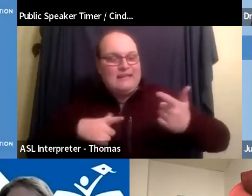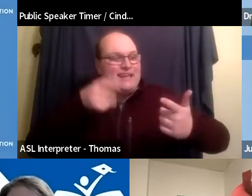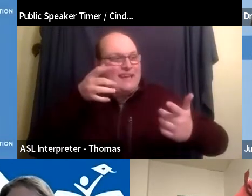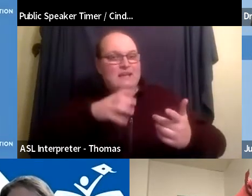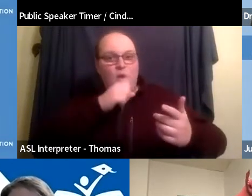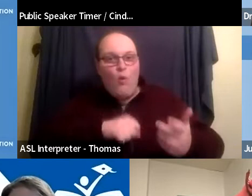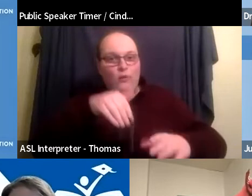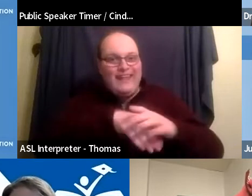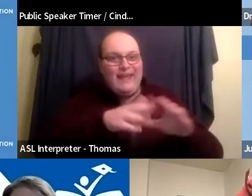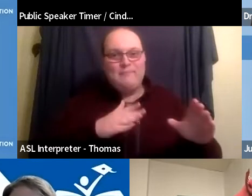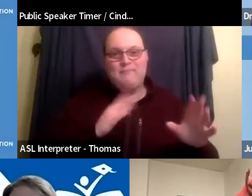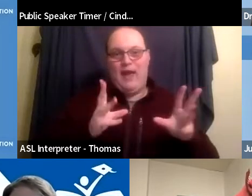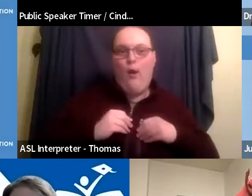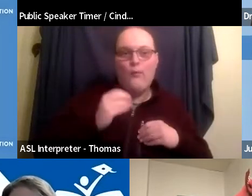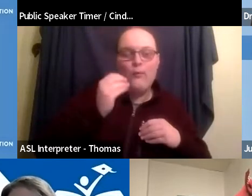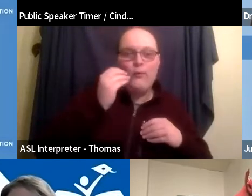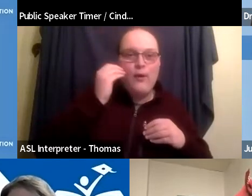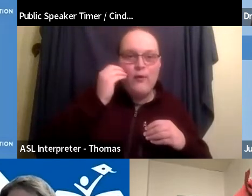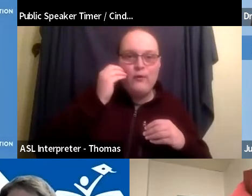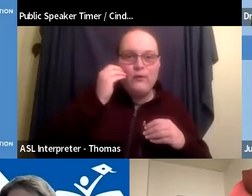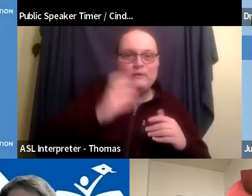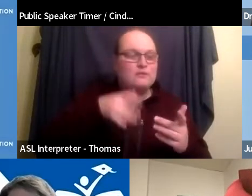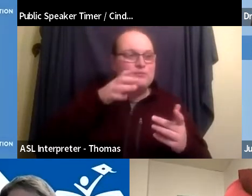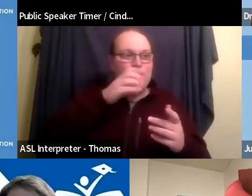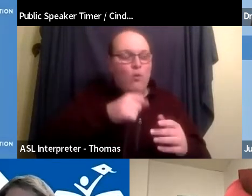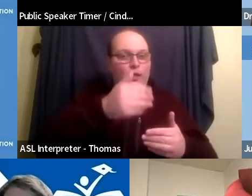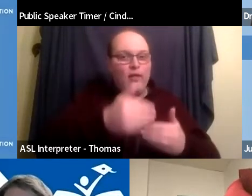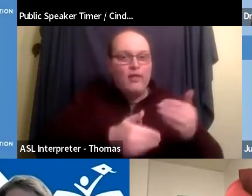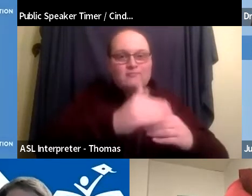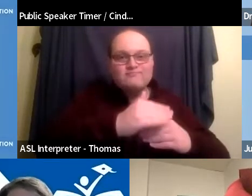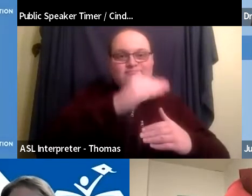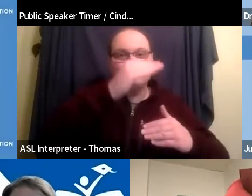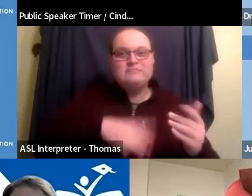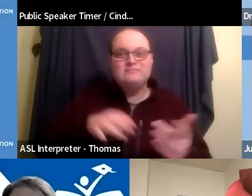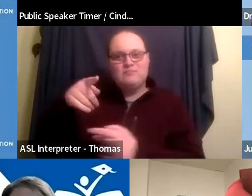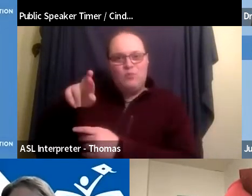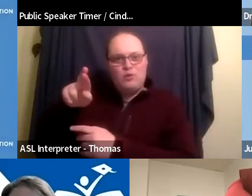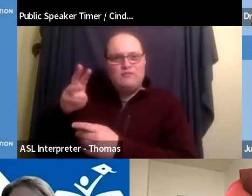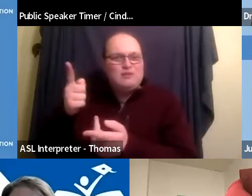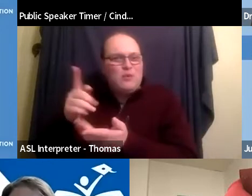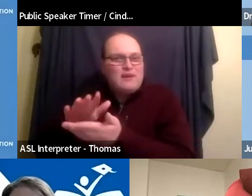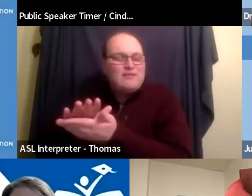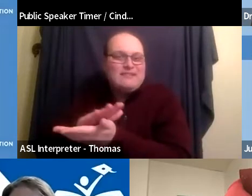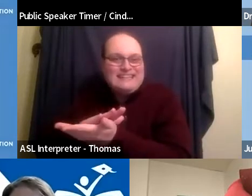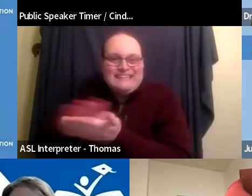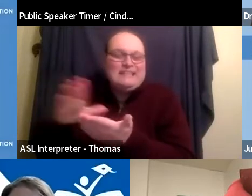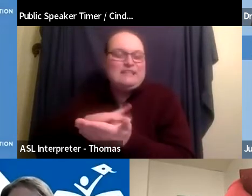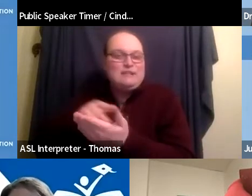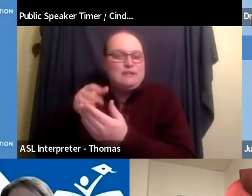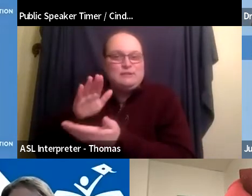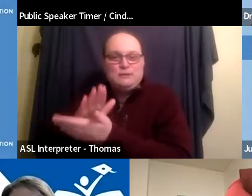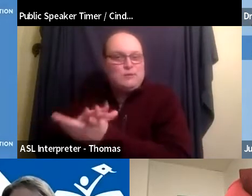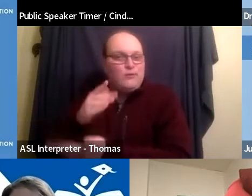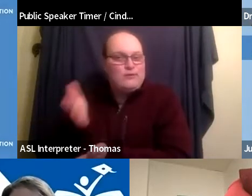50 years in my life in my house. I've been to Pointer Ridge. It is one of the neatest schools that I've walked into. I